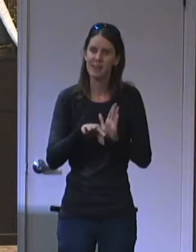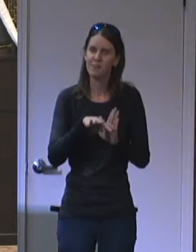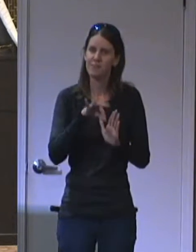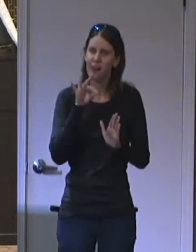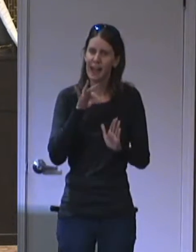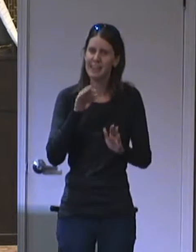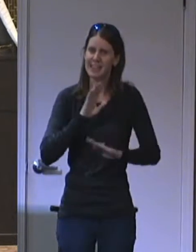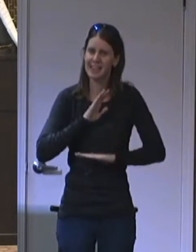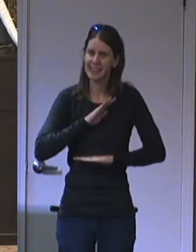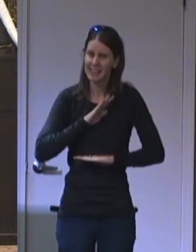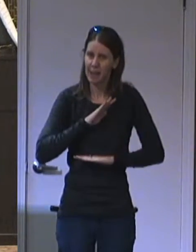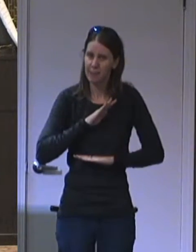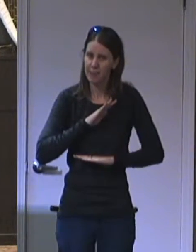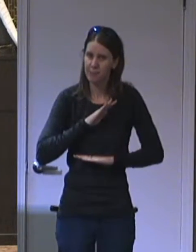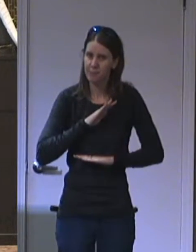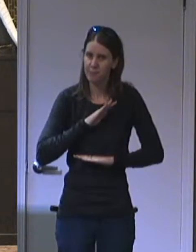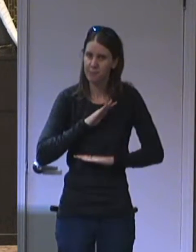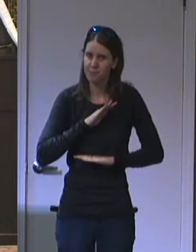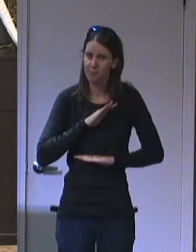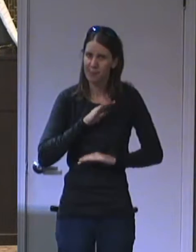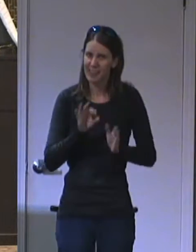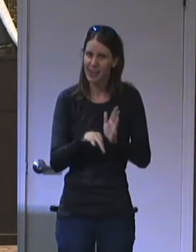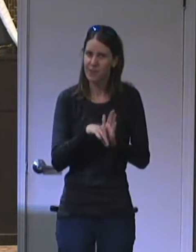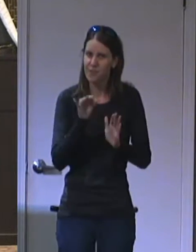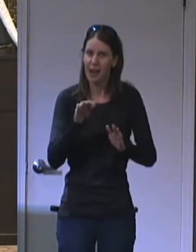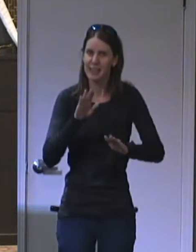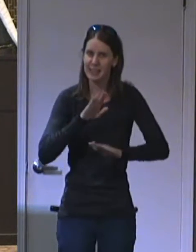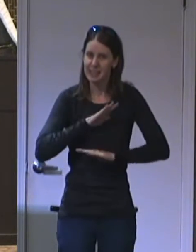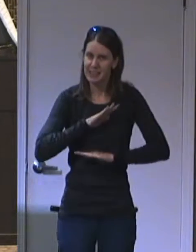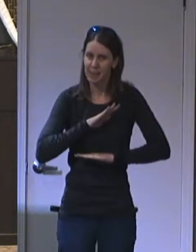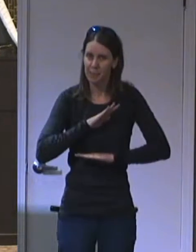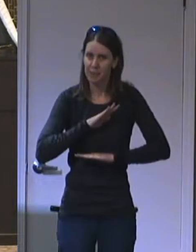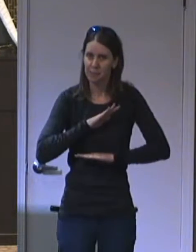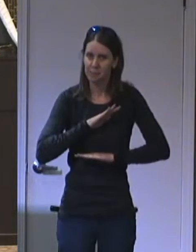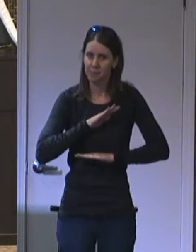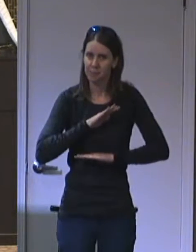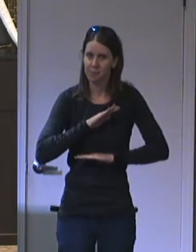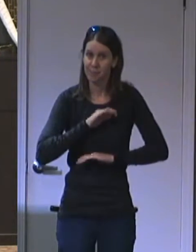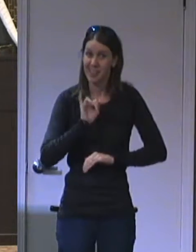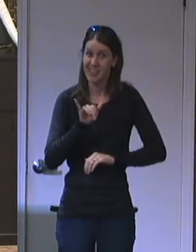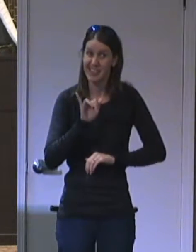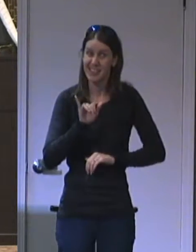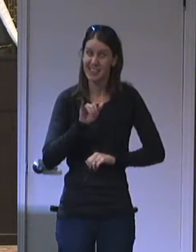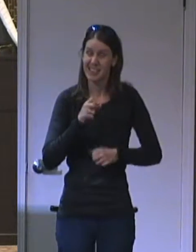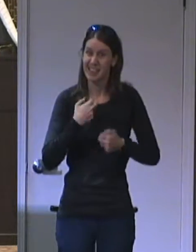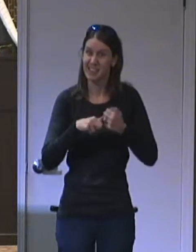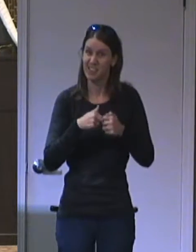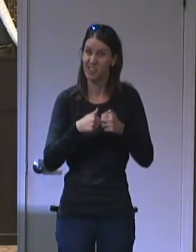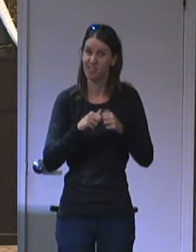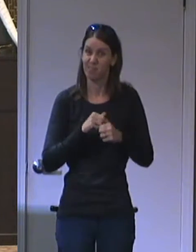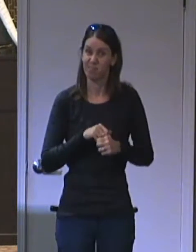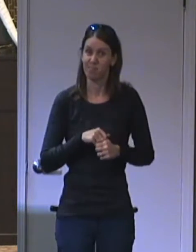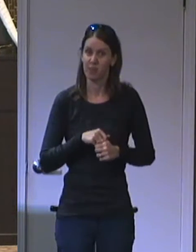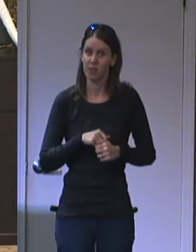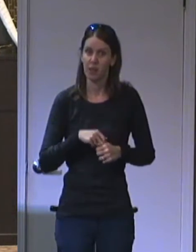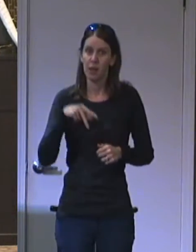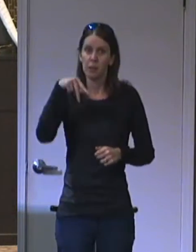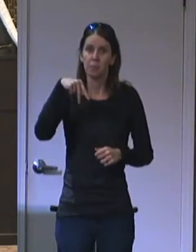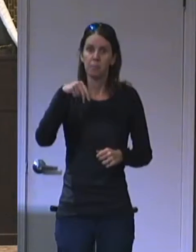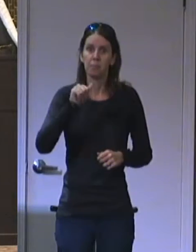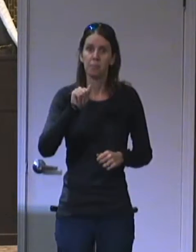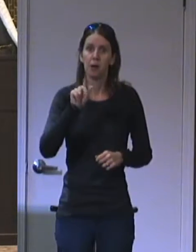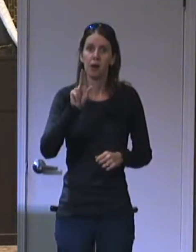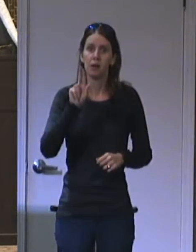Finding contentment, though. Finding contentment, that can be difficult. The Apostle